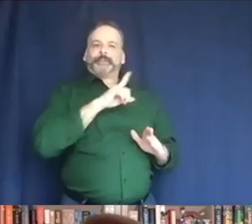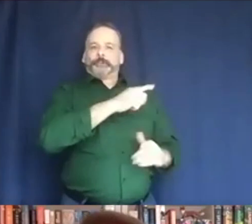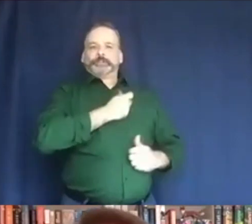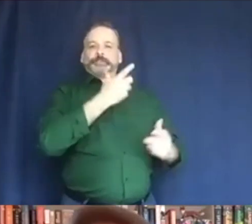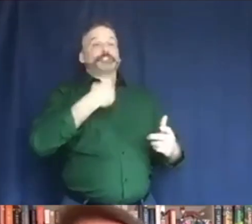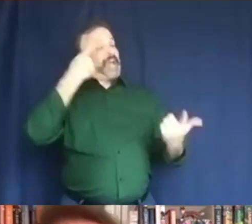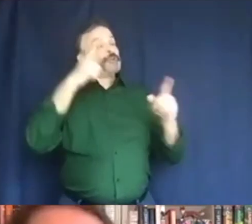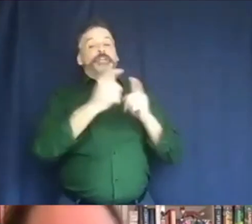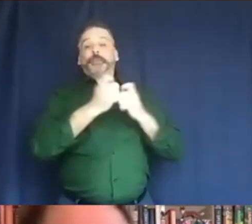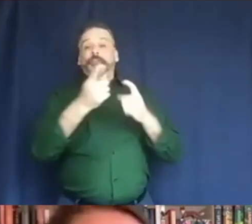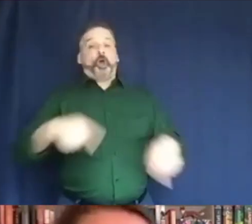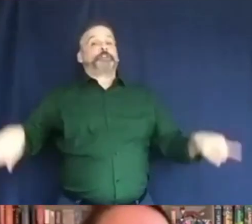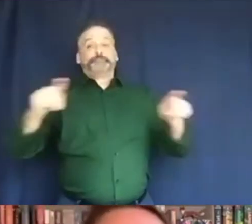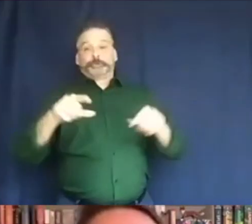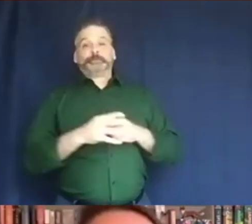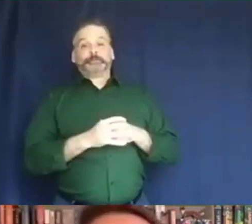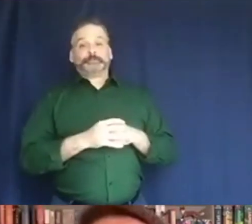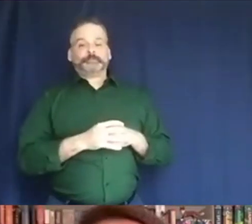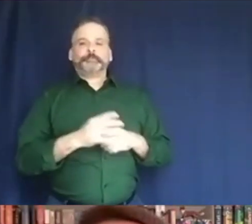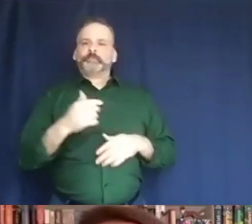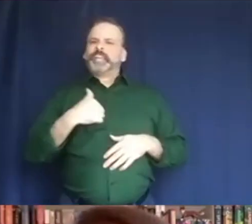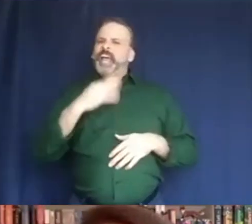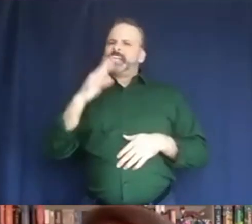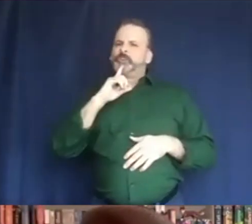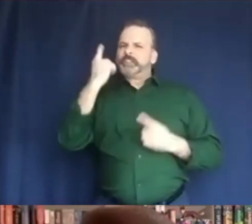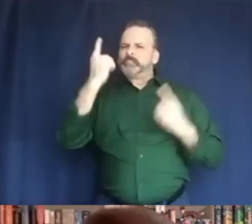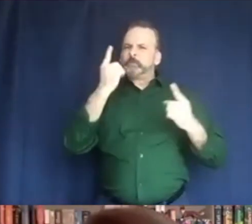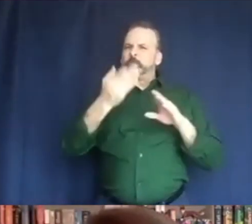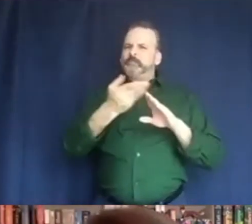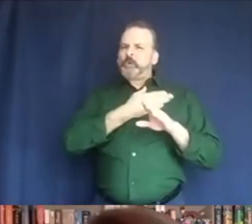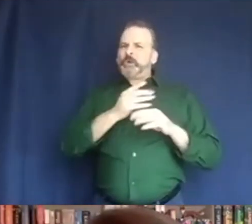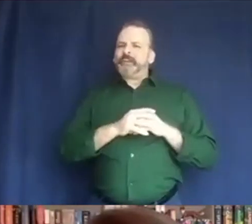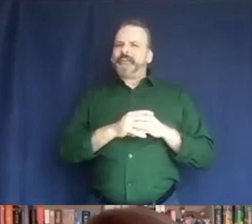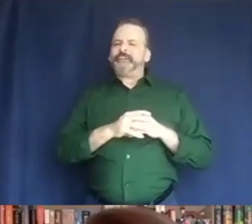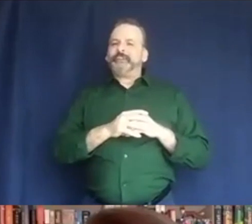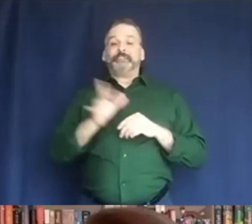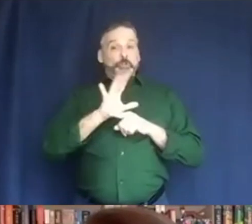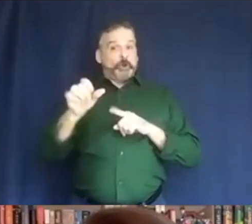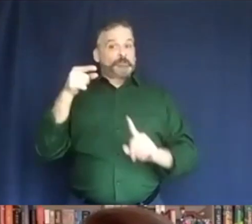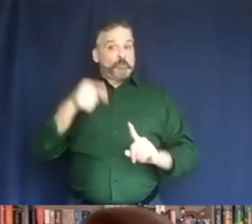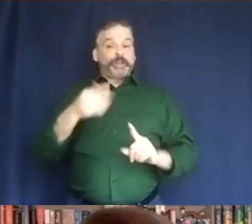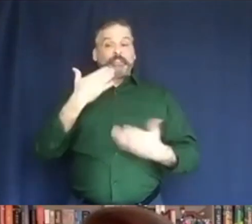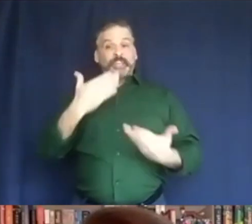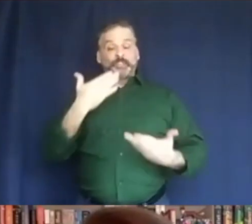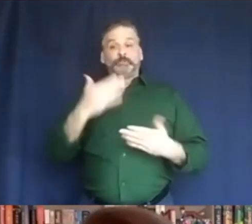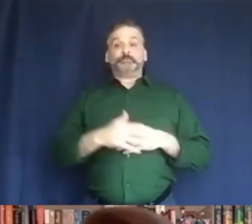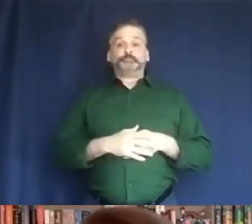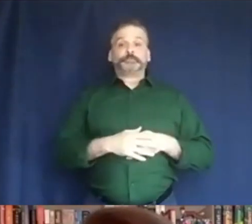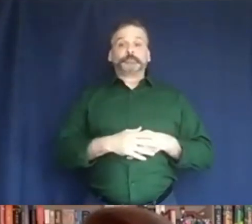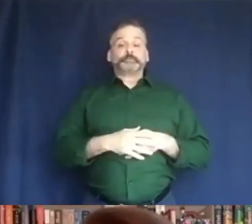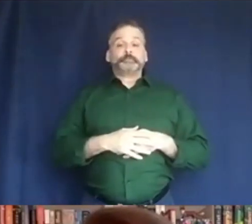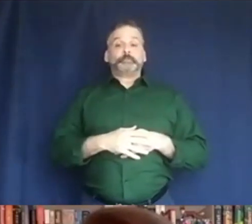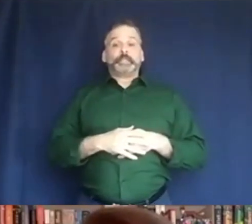all of you. I had never really thought about that before. That's awesome point, thank you. Because